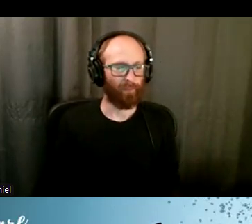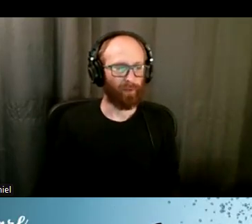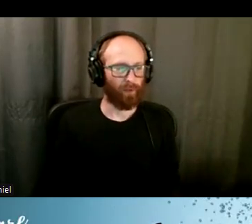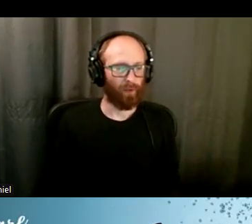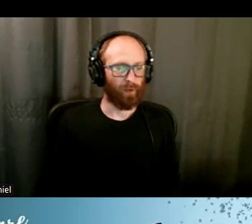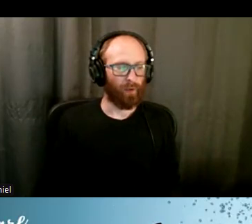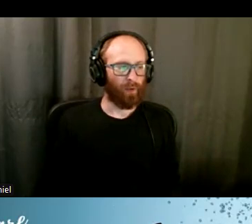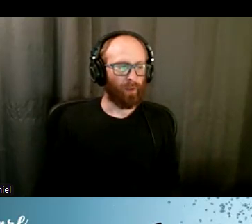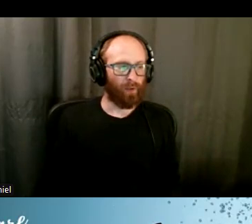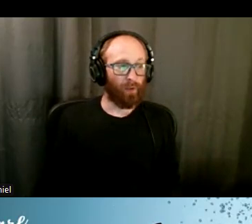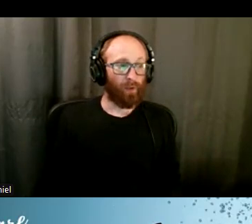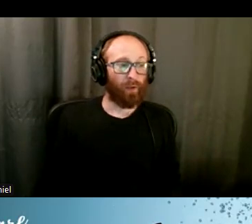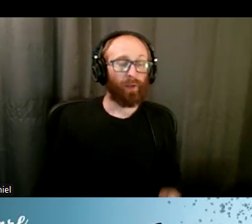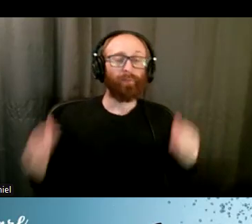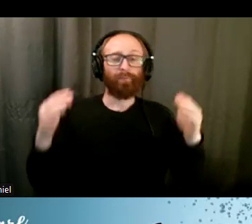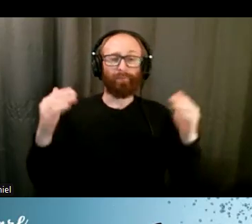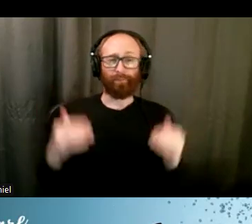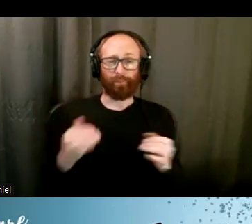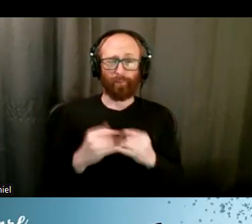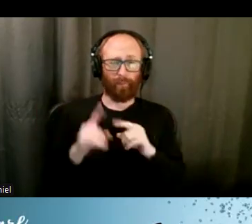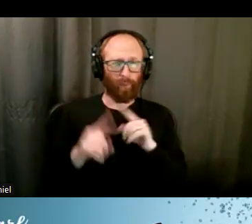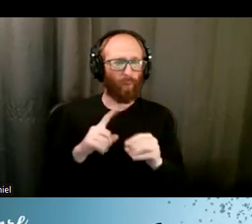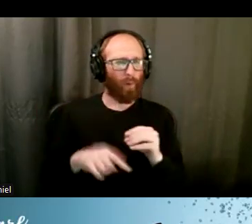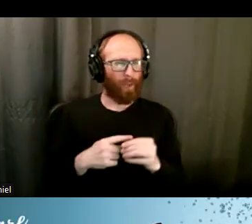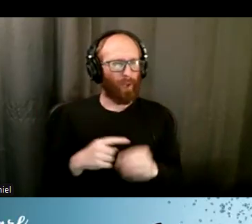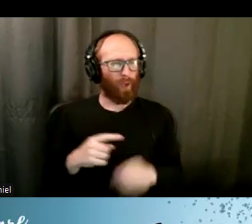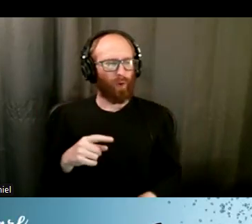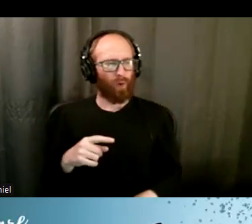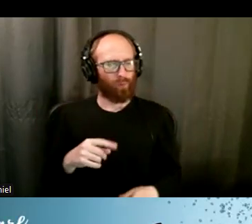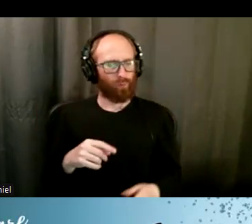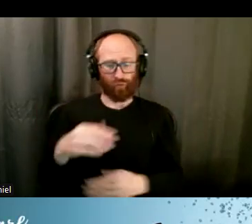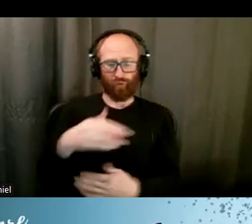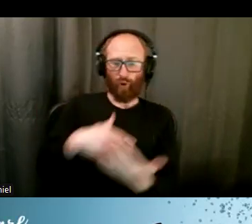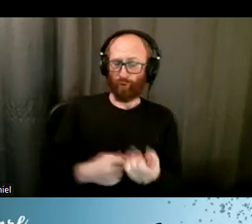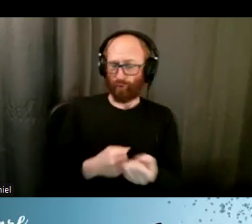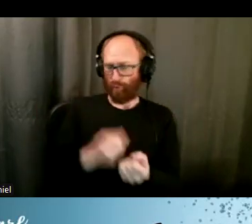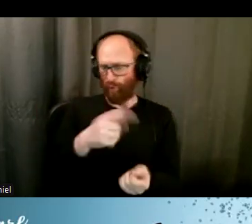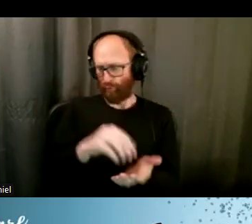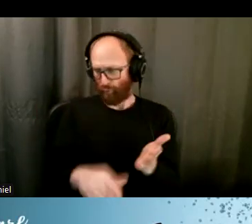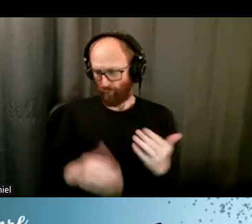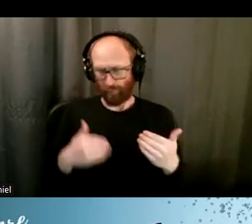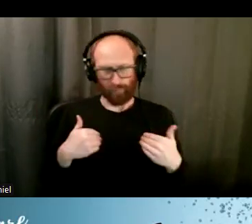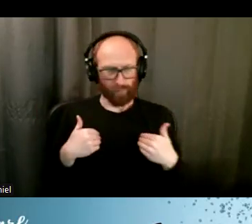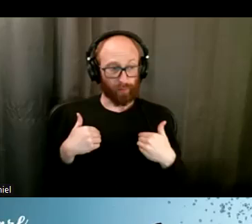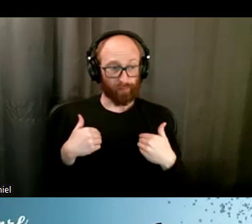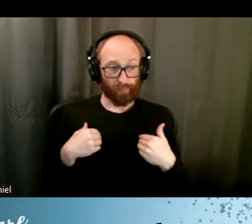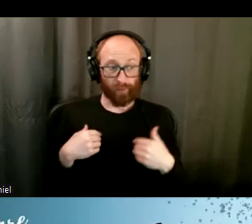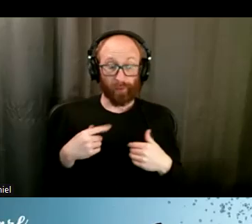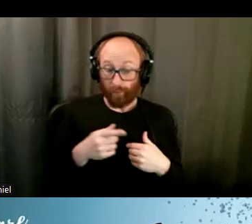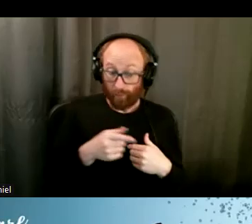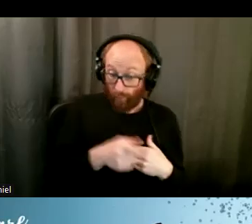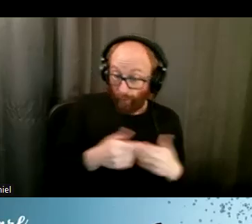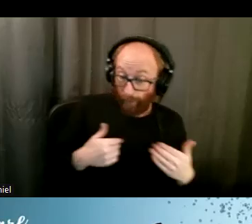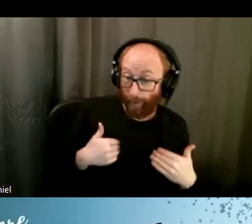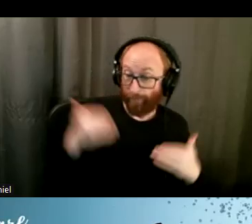And these final questions relate to the sources of social support our students identify and whether or not there is an adult in their life they